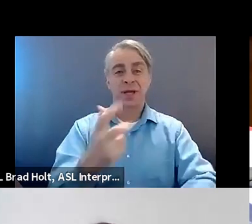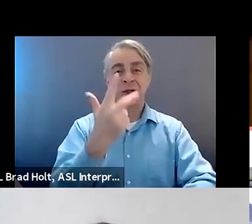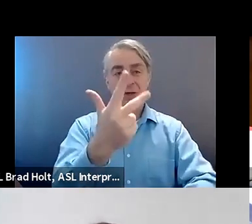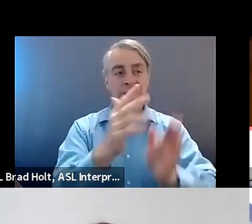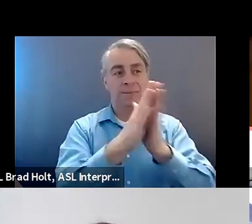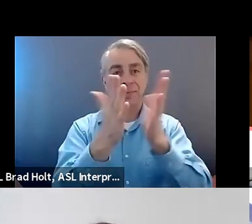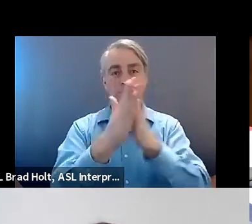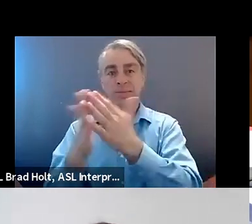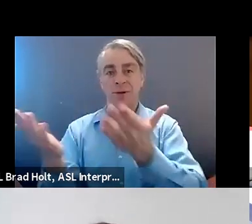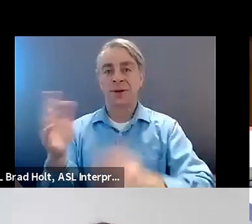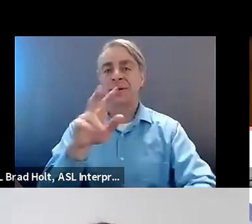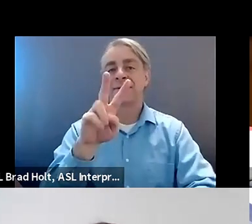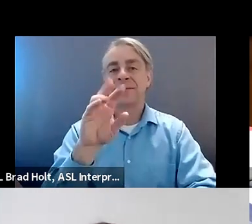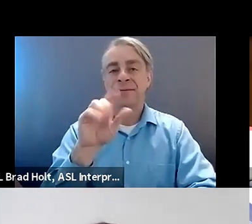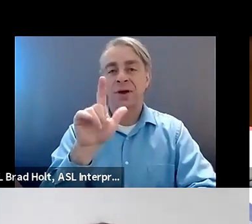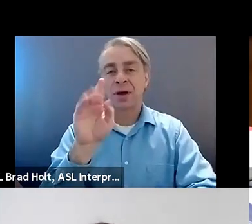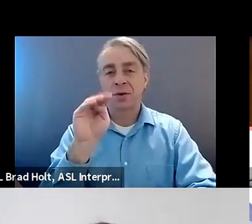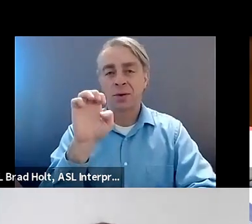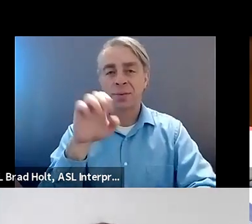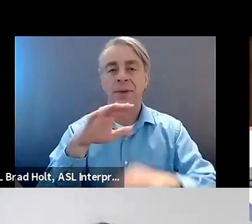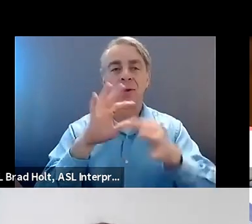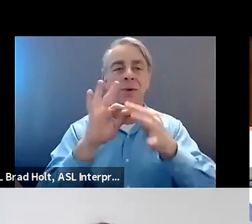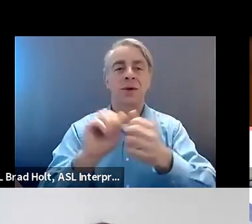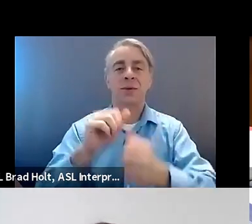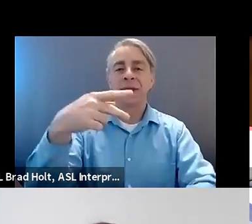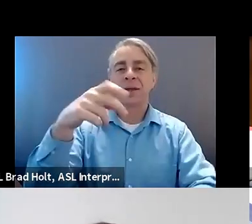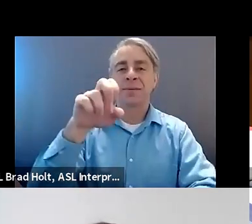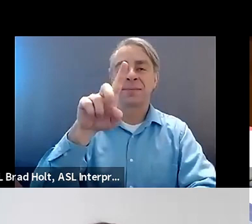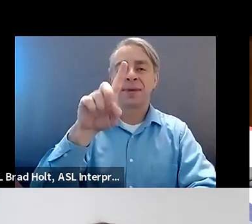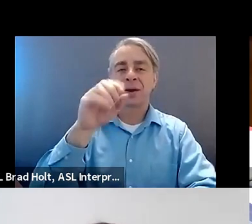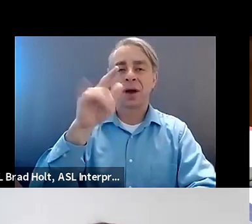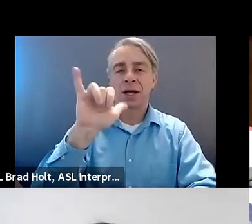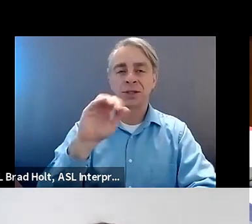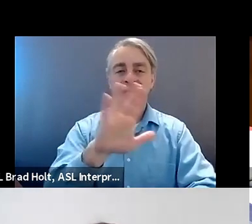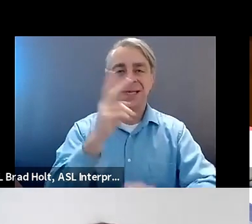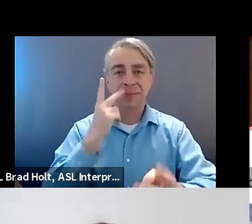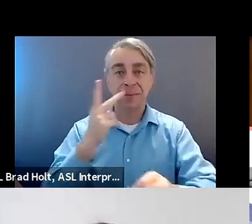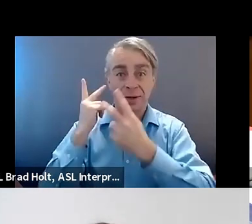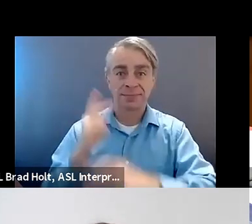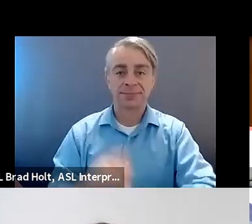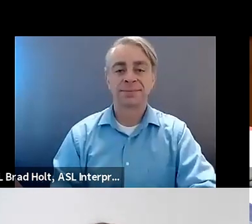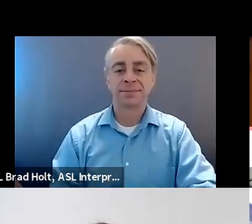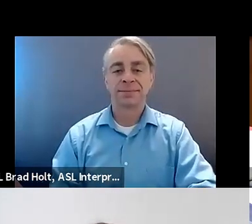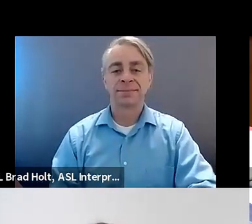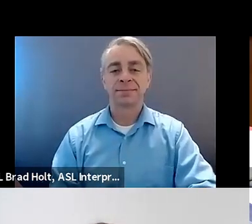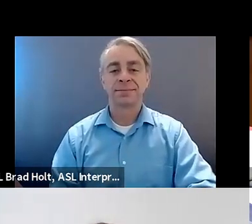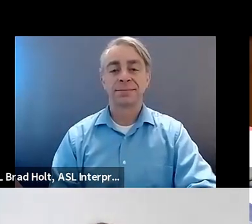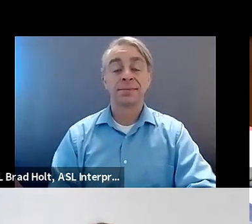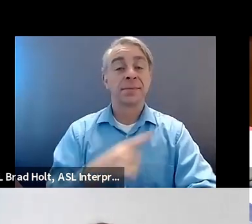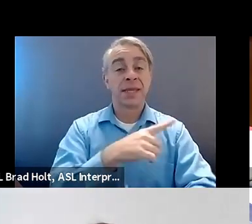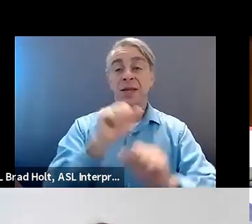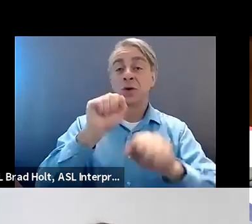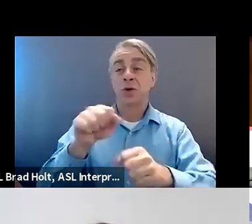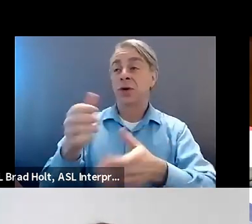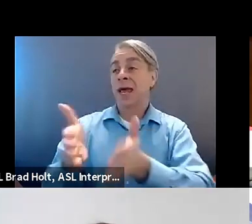Pedagogical Imagination, a conceptual memoir. And he took the bold move when he could have gone to any publisher in the